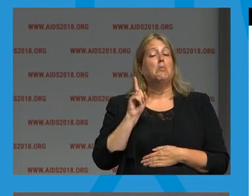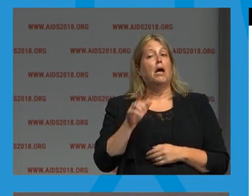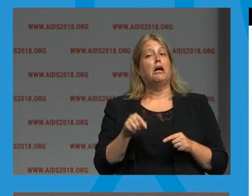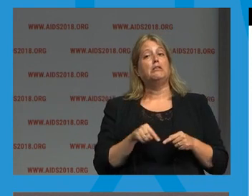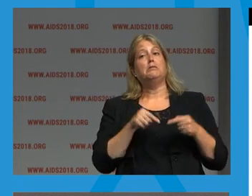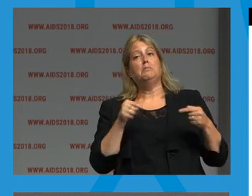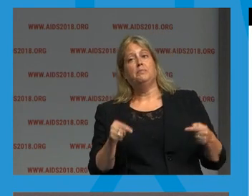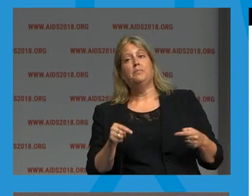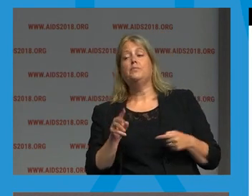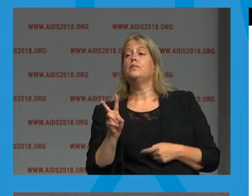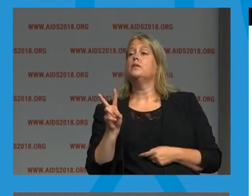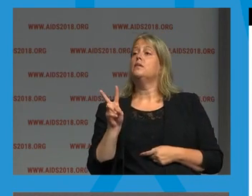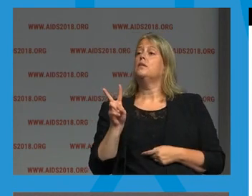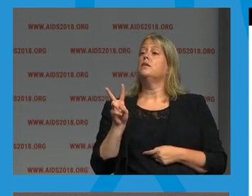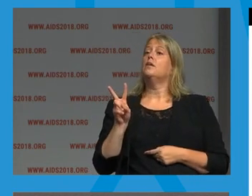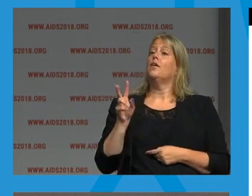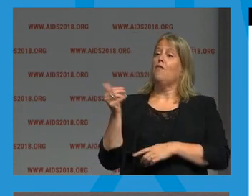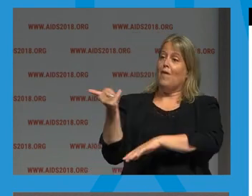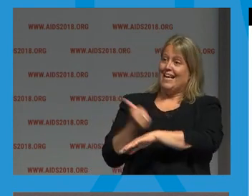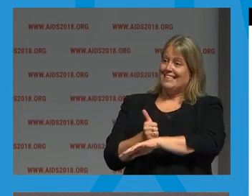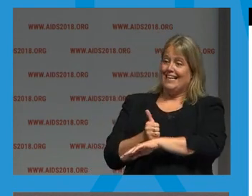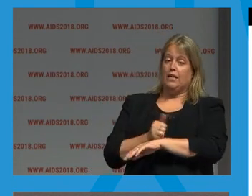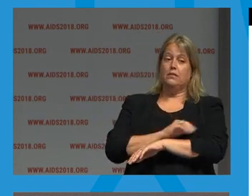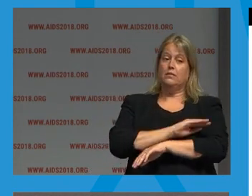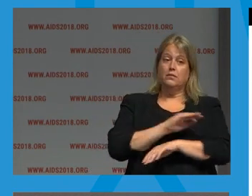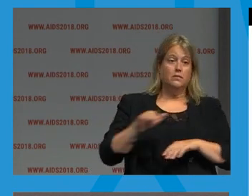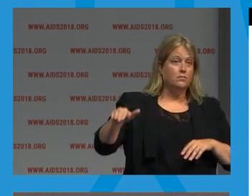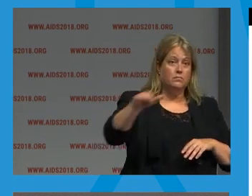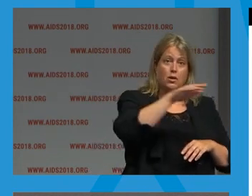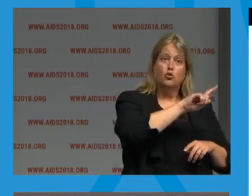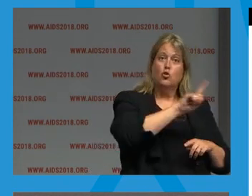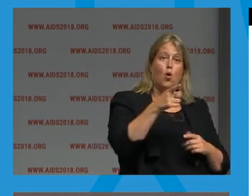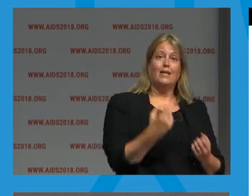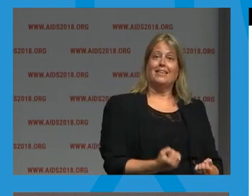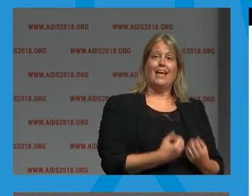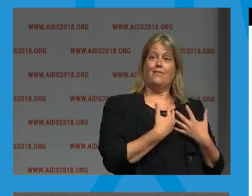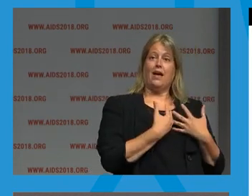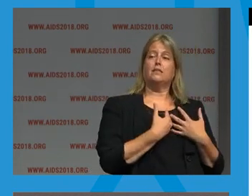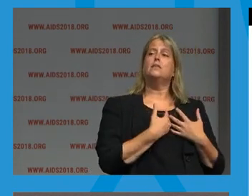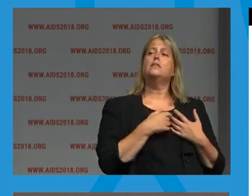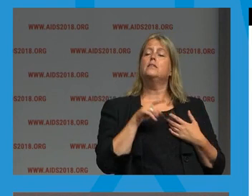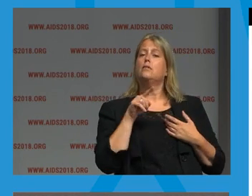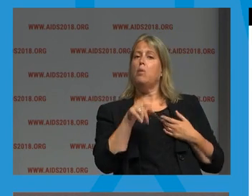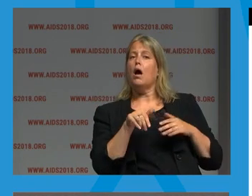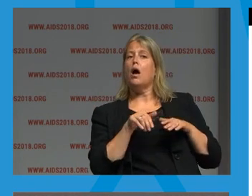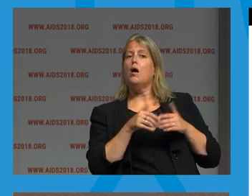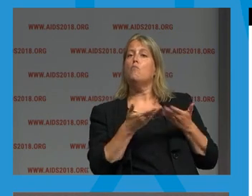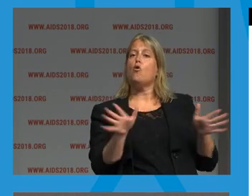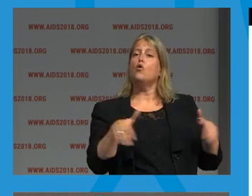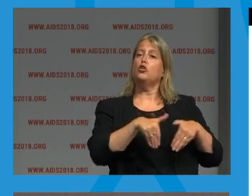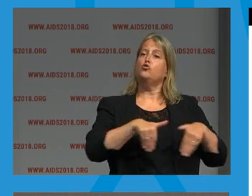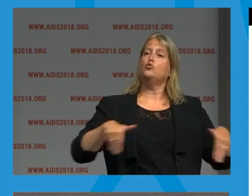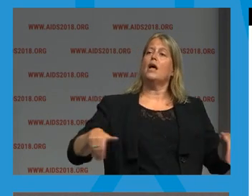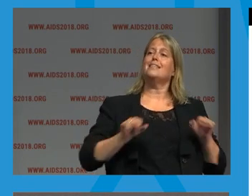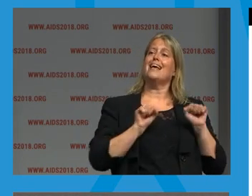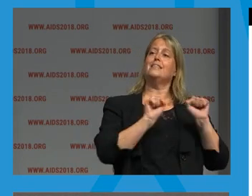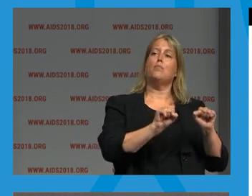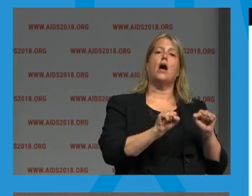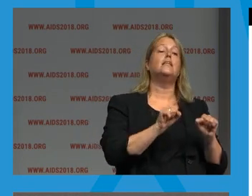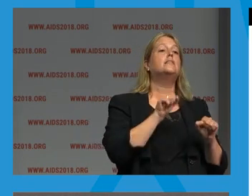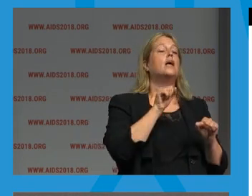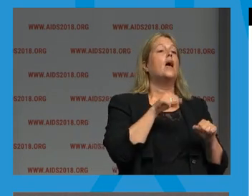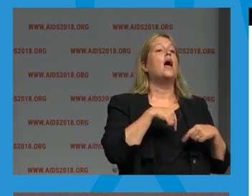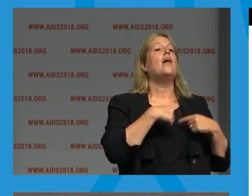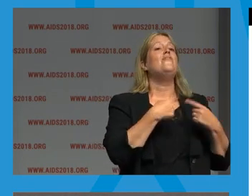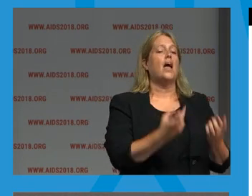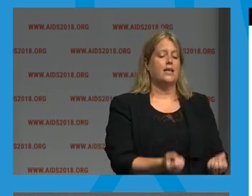is with a vaccine for uninfected individuals. If you induce broadly neutralizing antibodies and a person does get infected, it